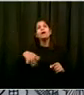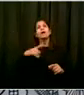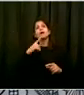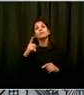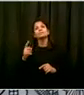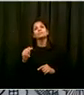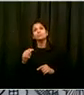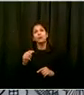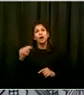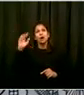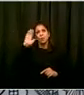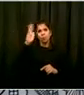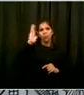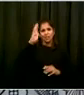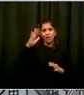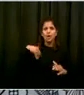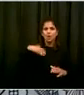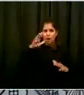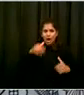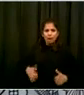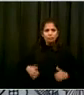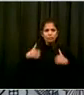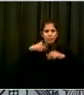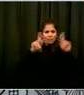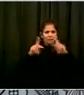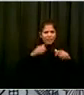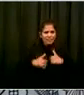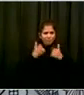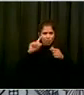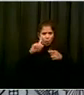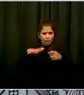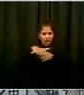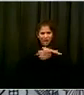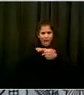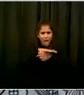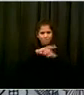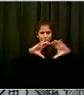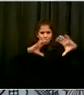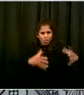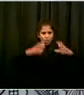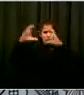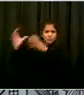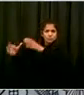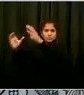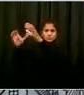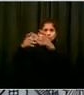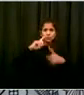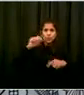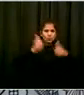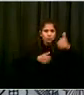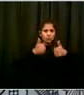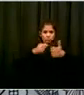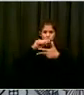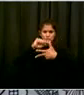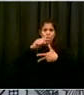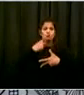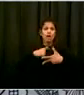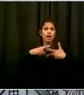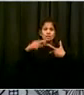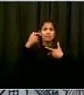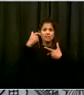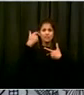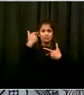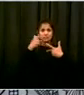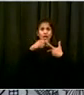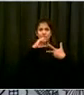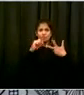out agencies to do enforcement, we're going to alert business owners if they are in one of the zones that requires